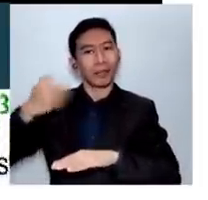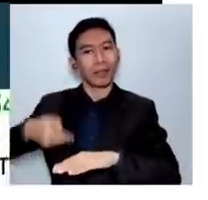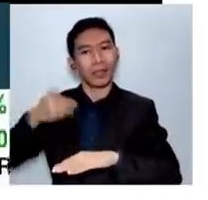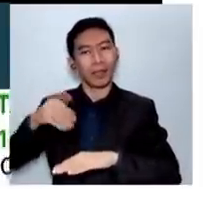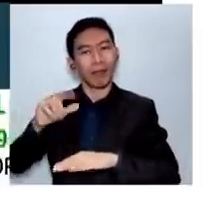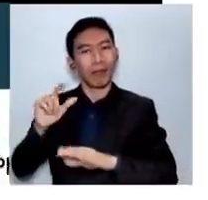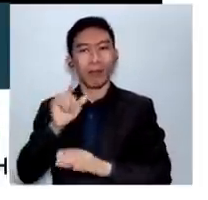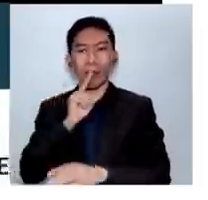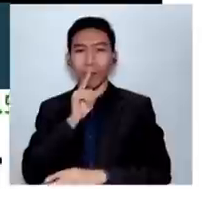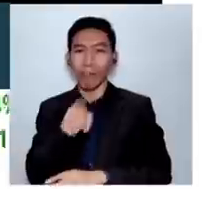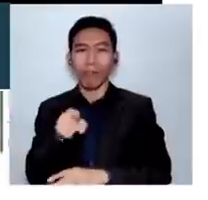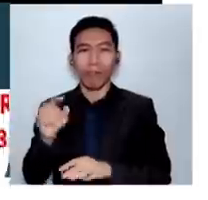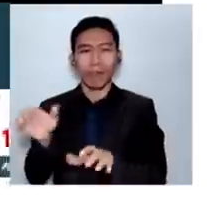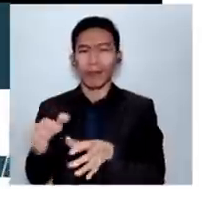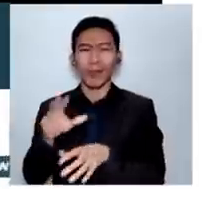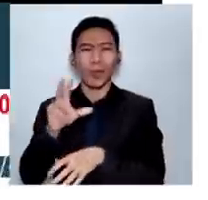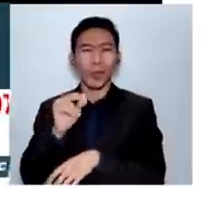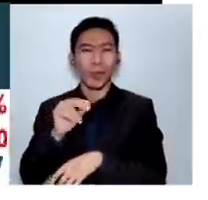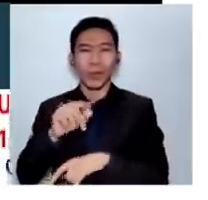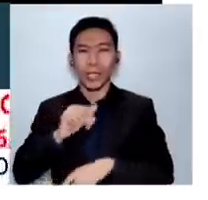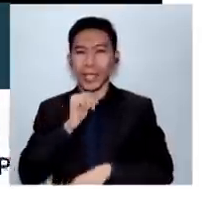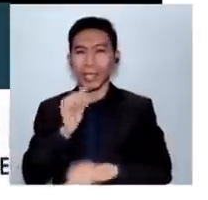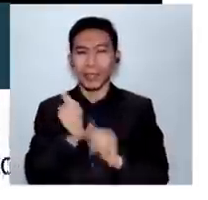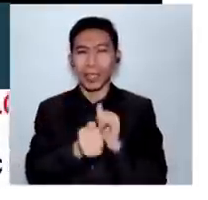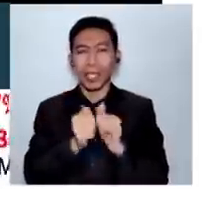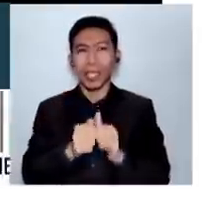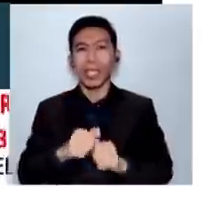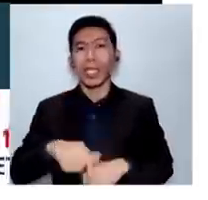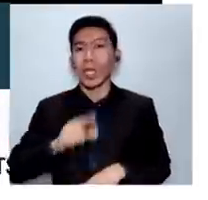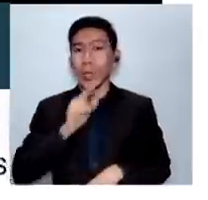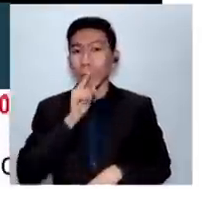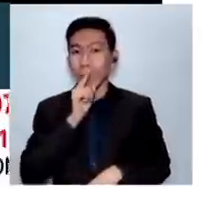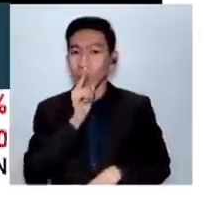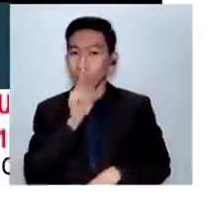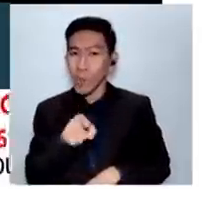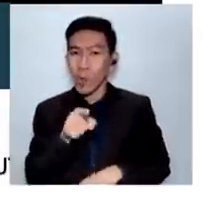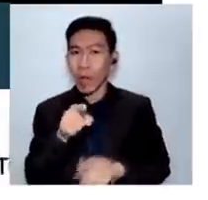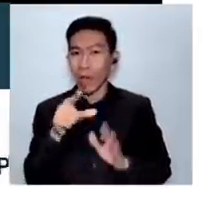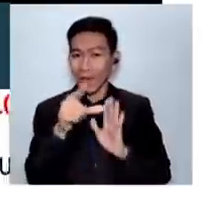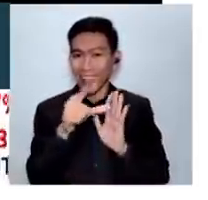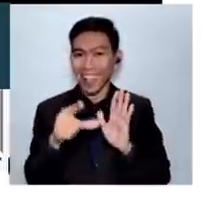yun. It's not like that. So legitimacy